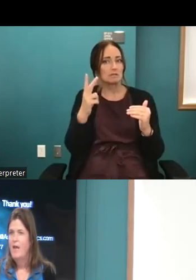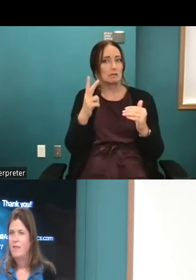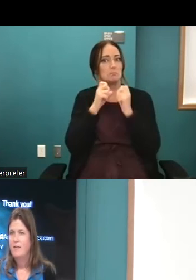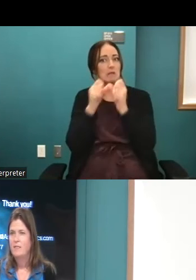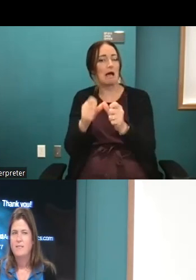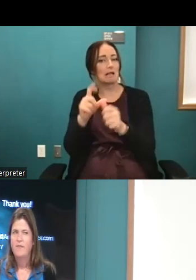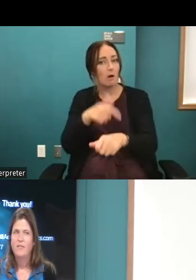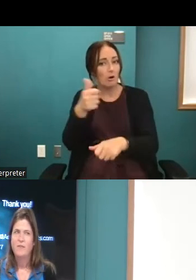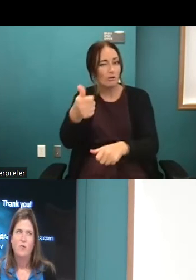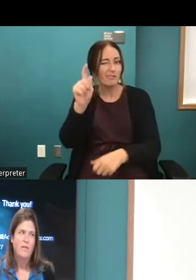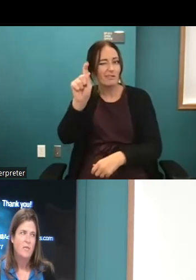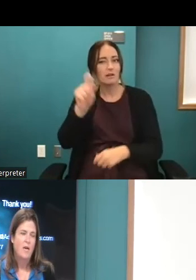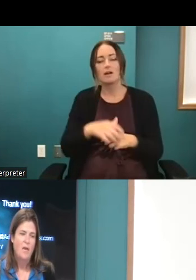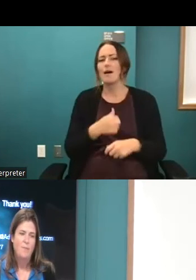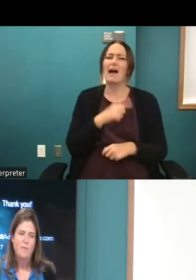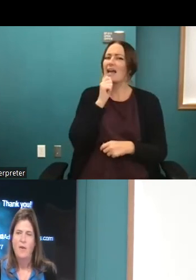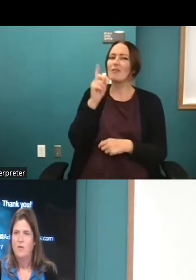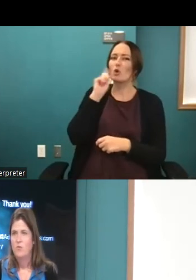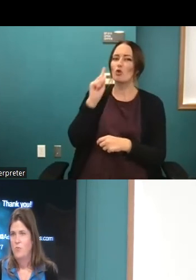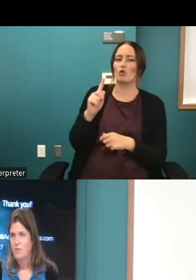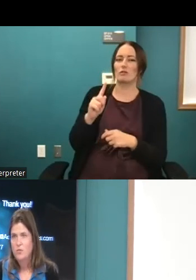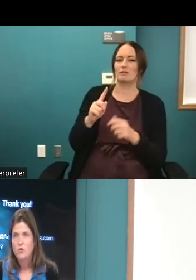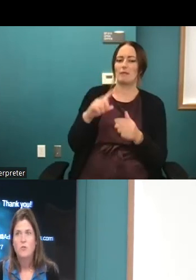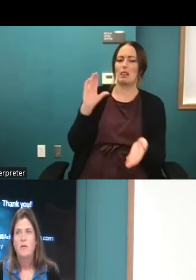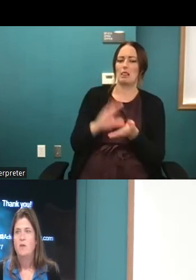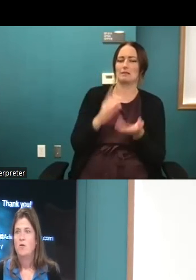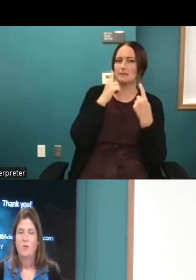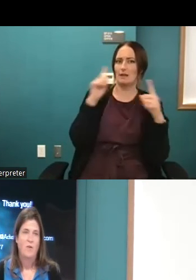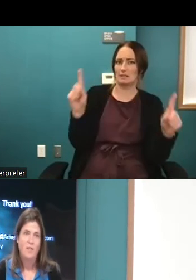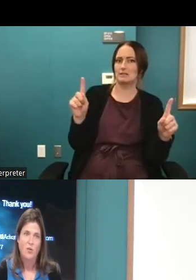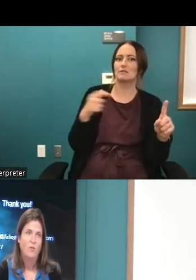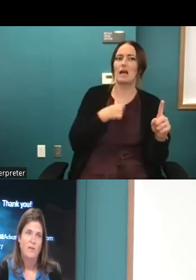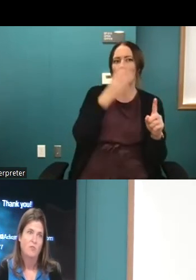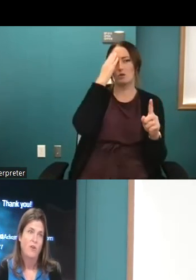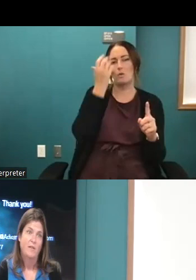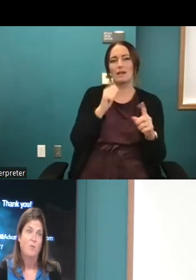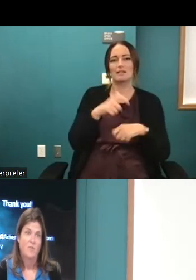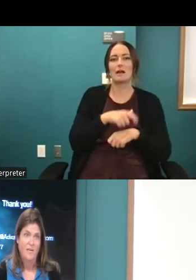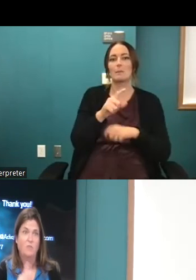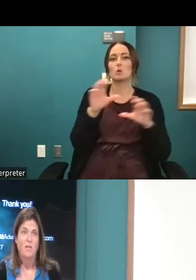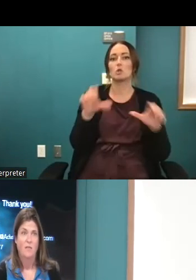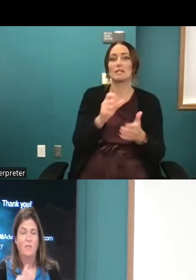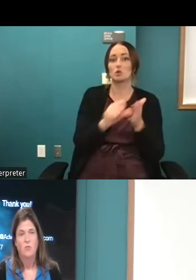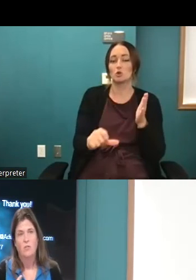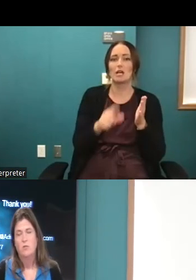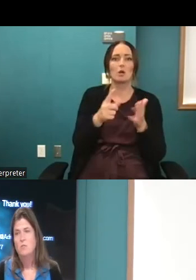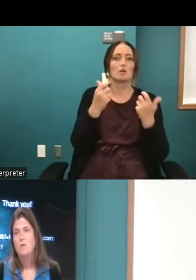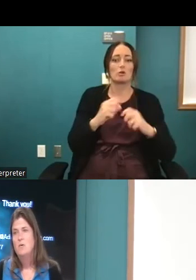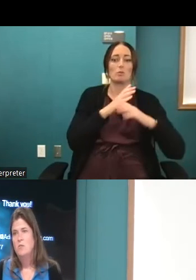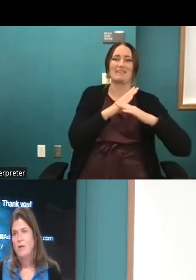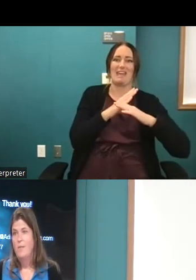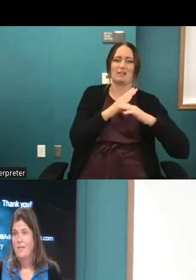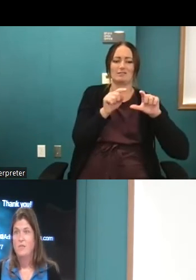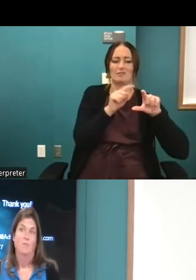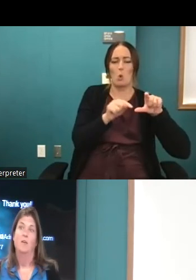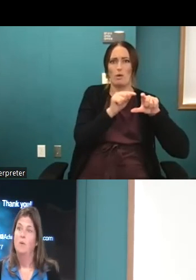heard that it's less effective. I know anytime that you're doing a surgery or you're in the cochlea, you're trying to protect those delicate structures.